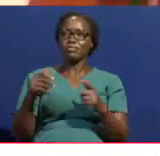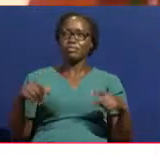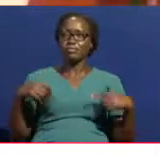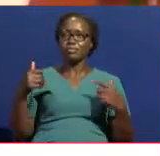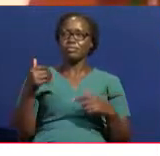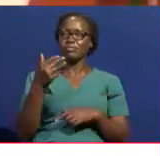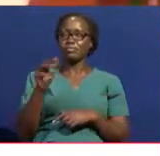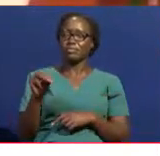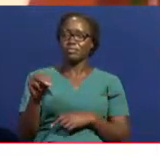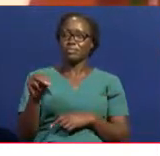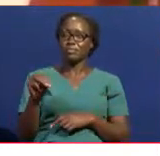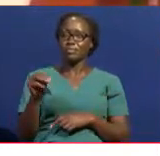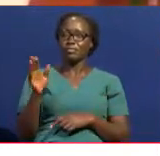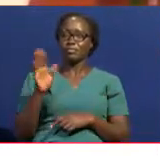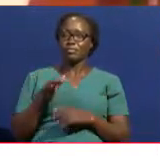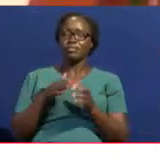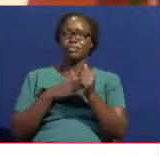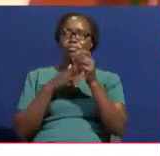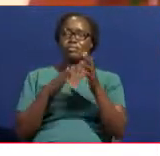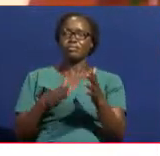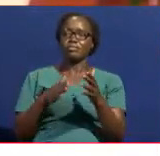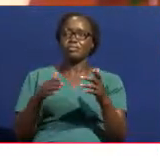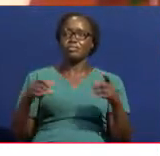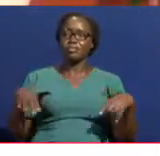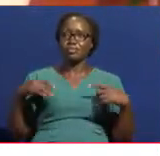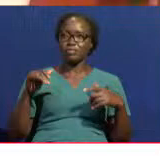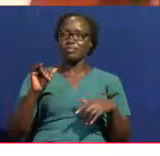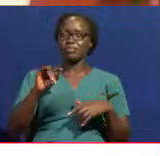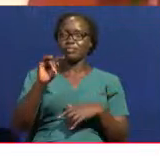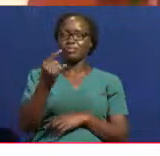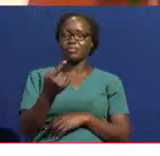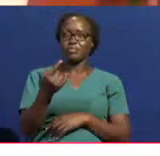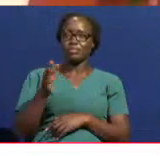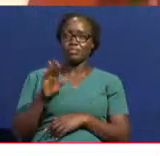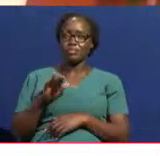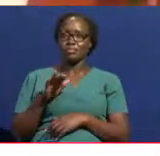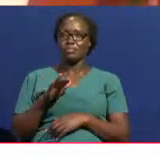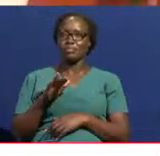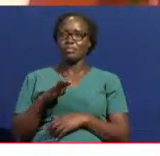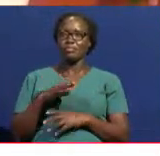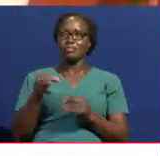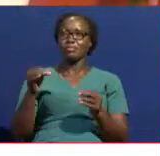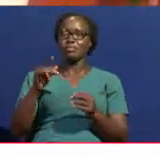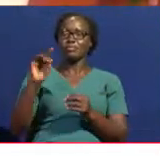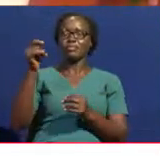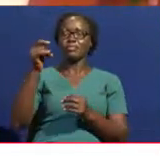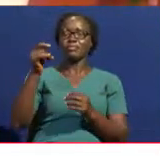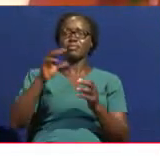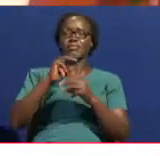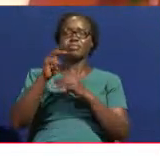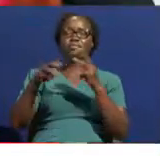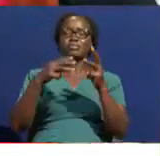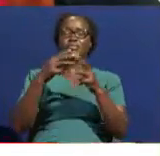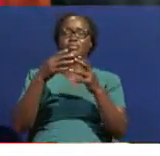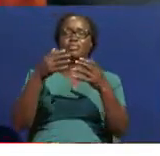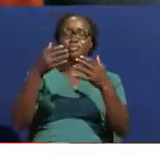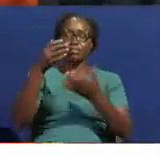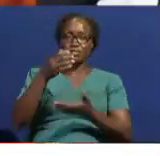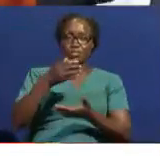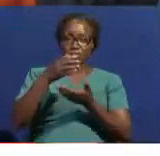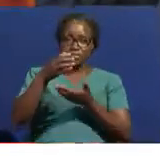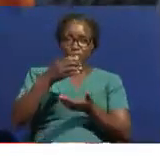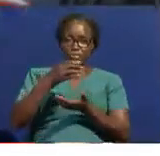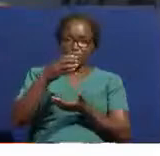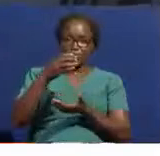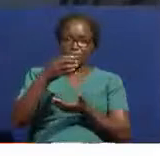of them. And as the women leaders, we're actually proud that for once, the women are the ones who are going to take Kenya to the World Cup. The players